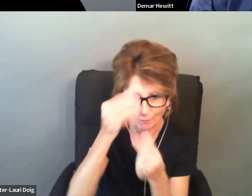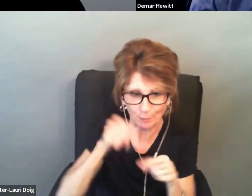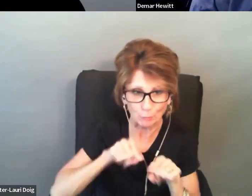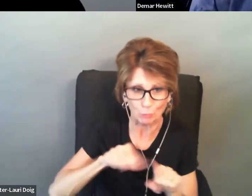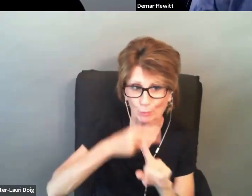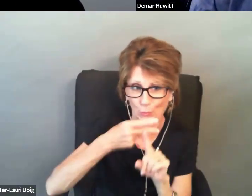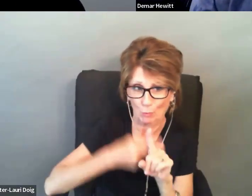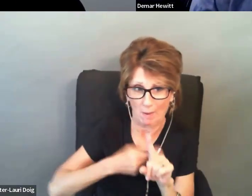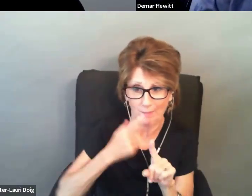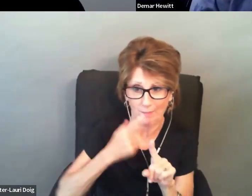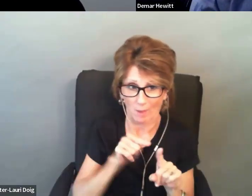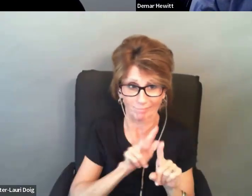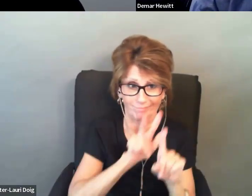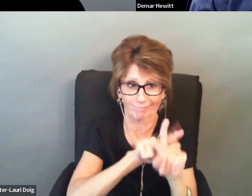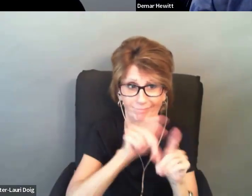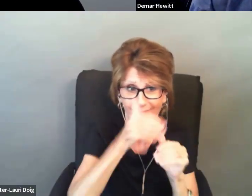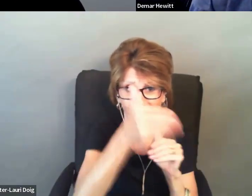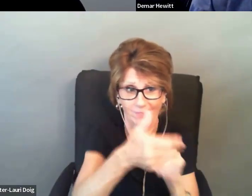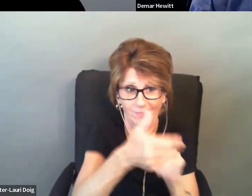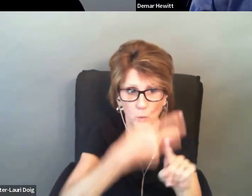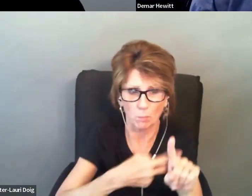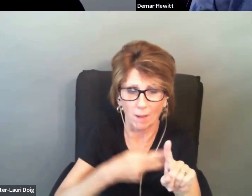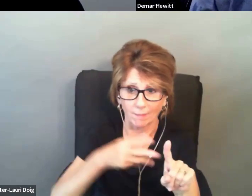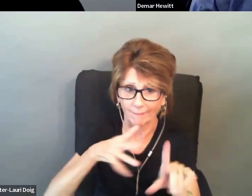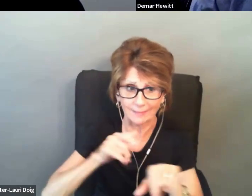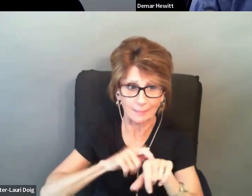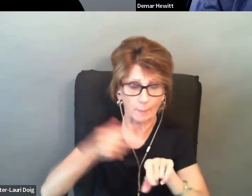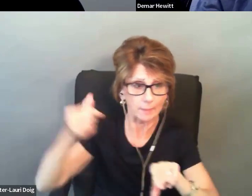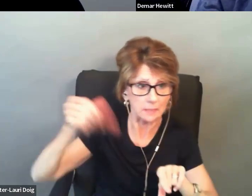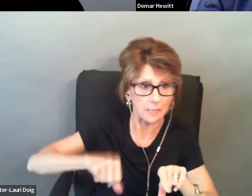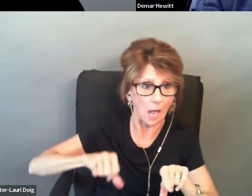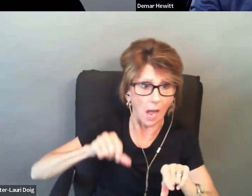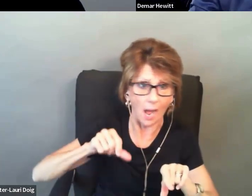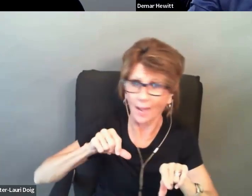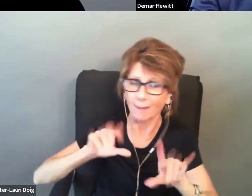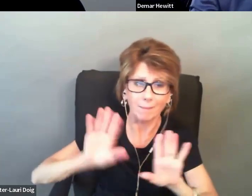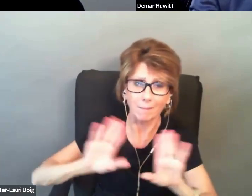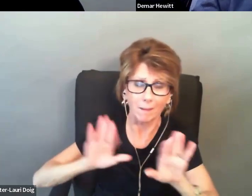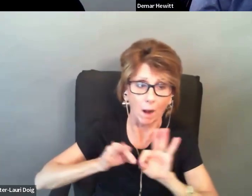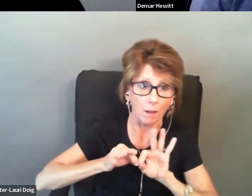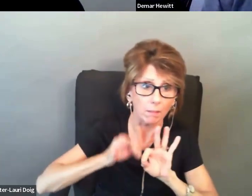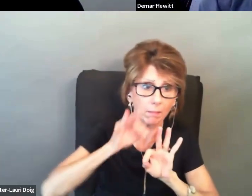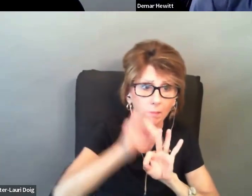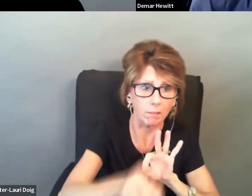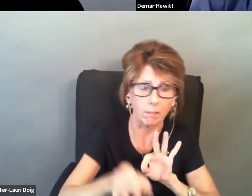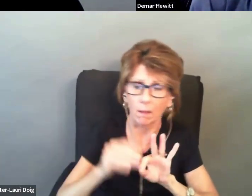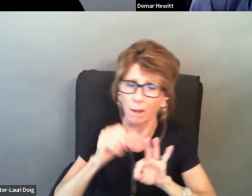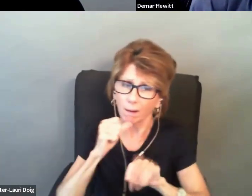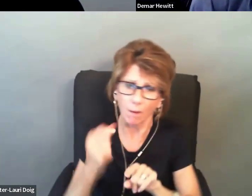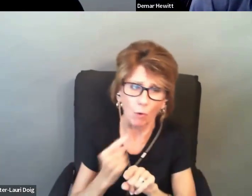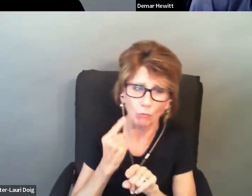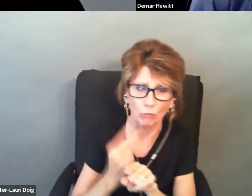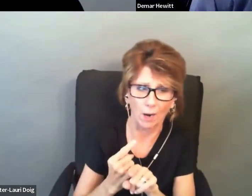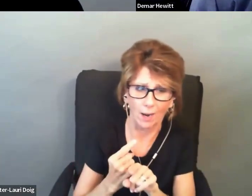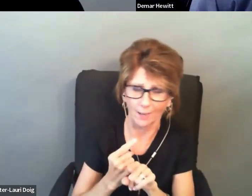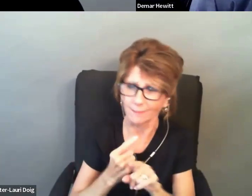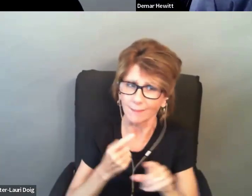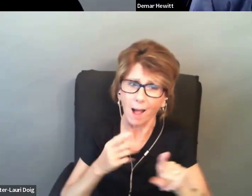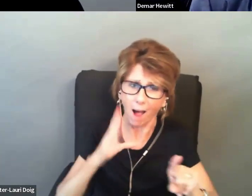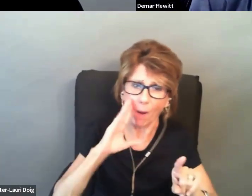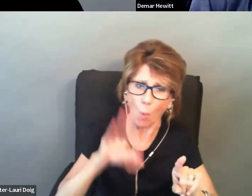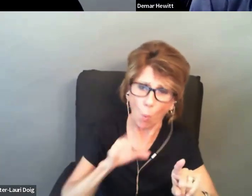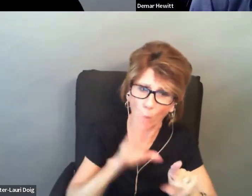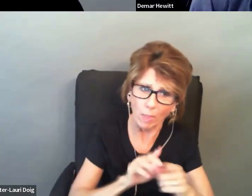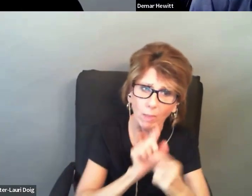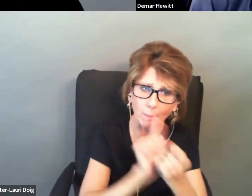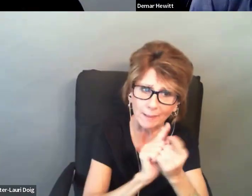period. But you shouldn't deny my accommodation until I'm able to get that doctor's appointment 2 months down the road to